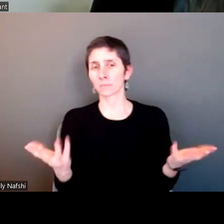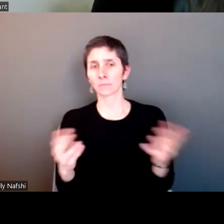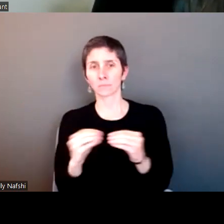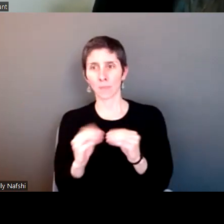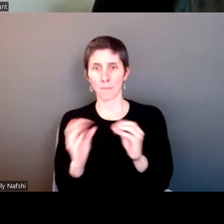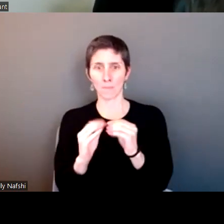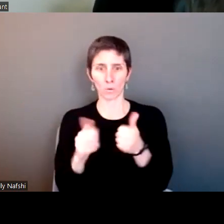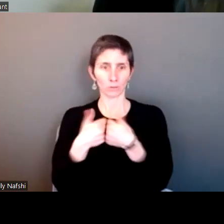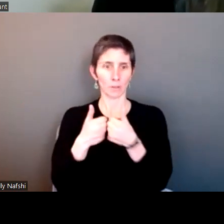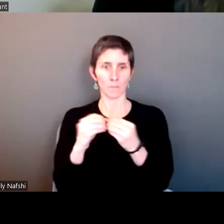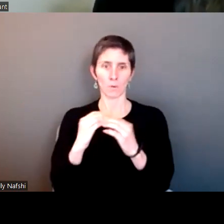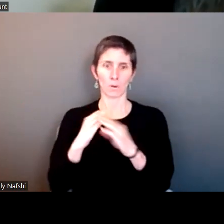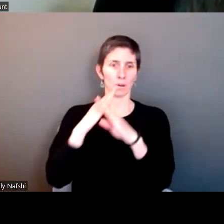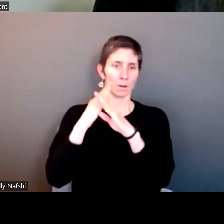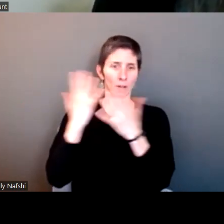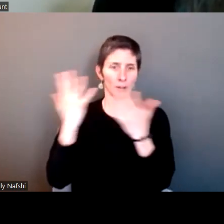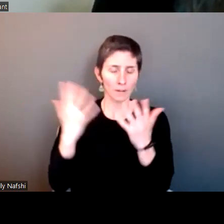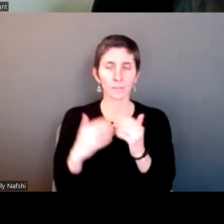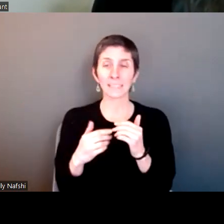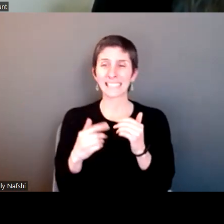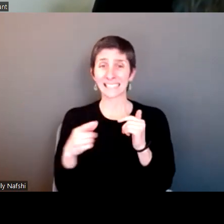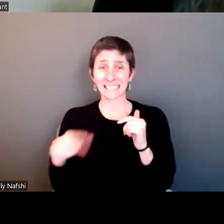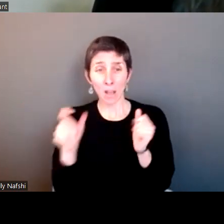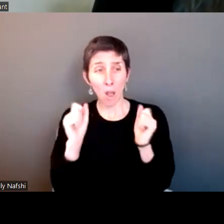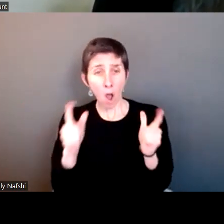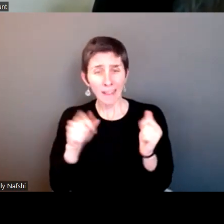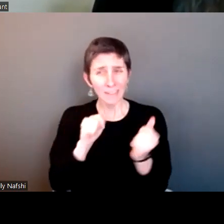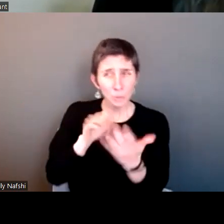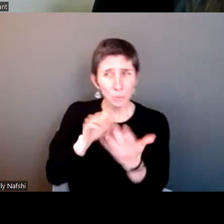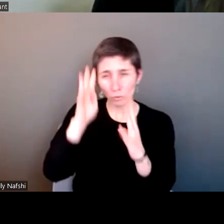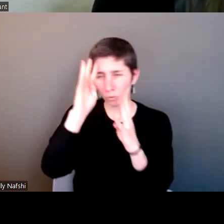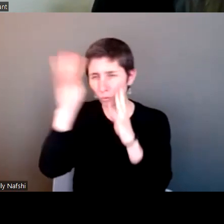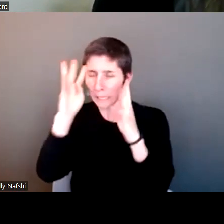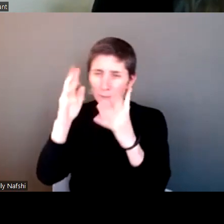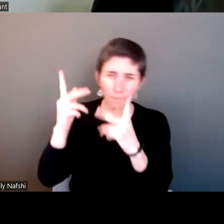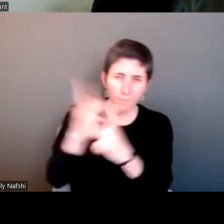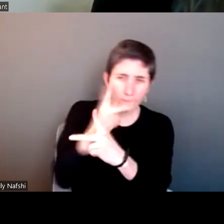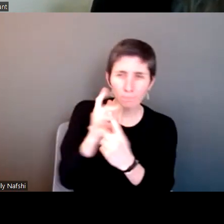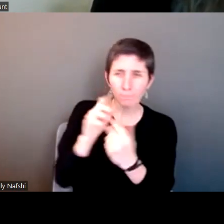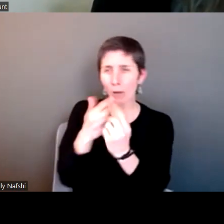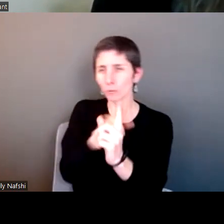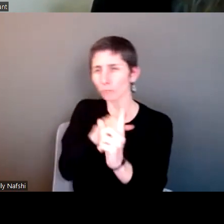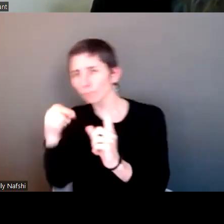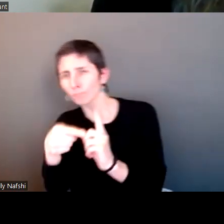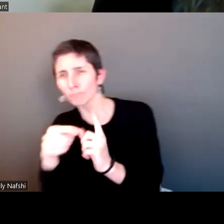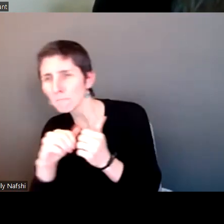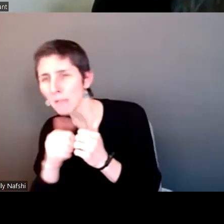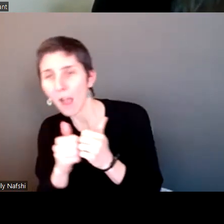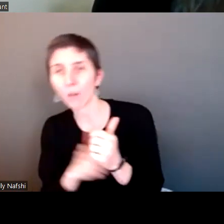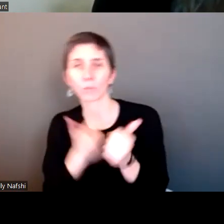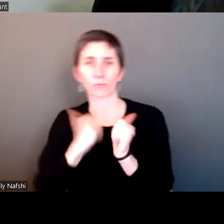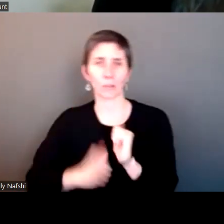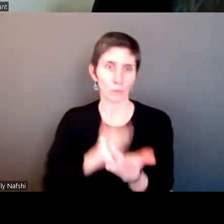challenges, and some of the creativity that has to come in play because of wanting to be adaptable to meet the needs